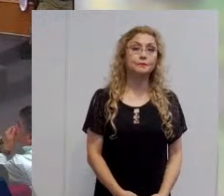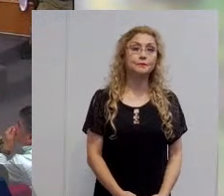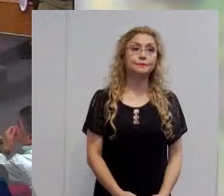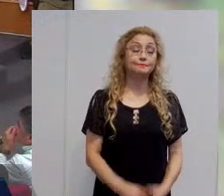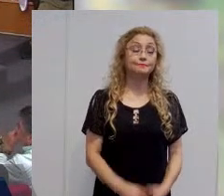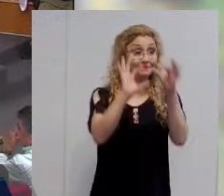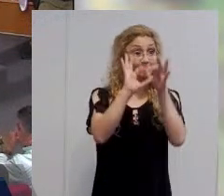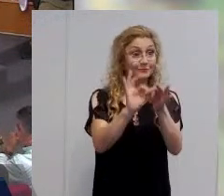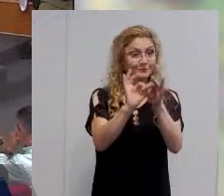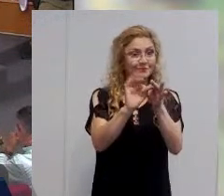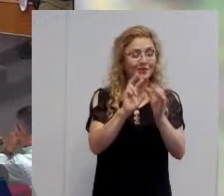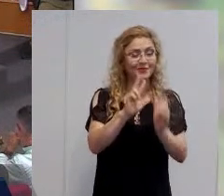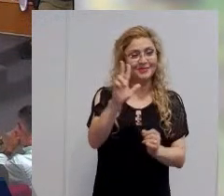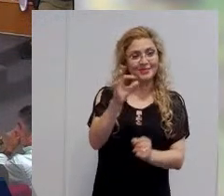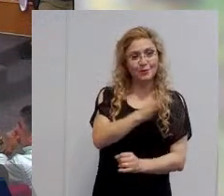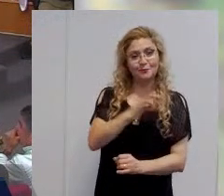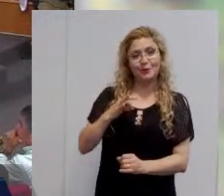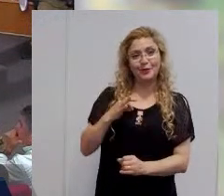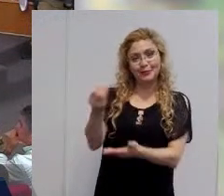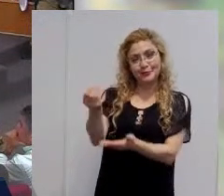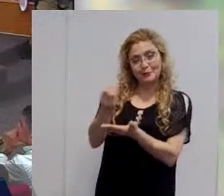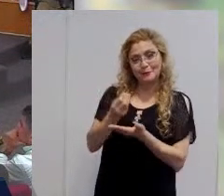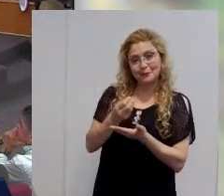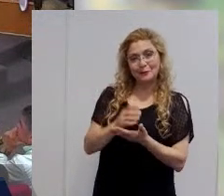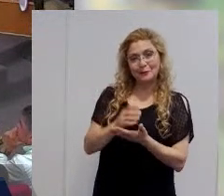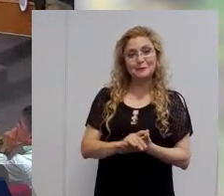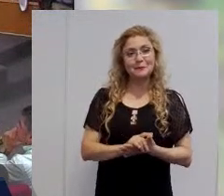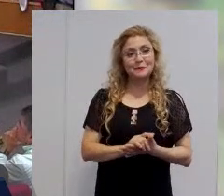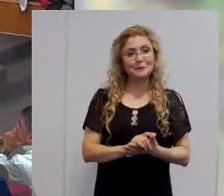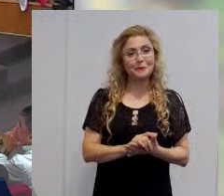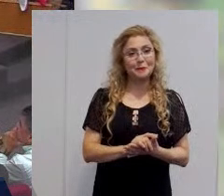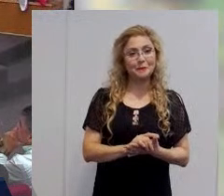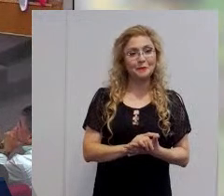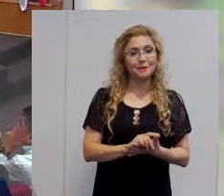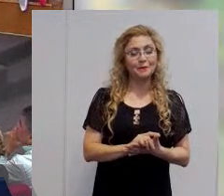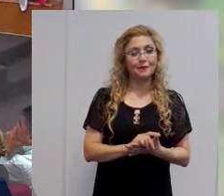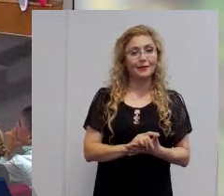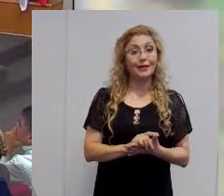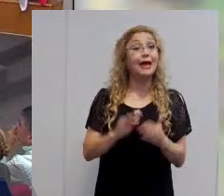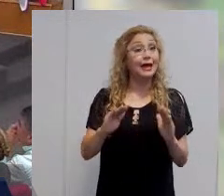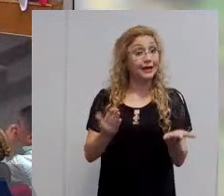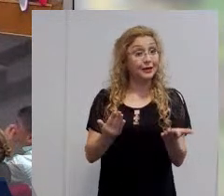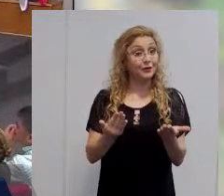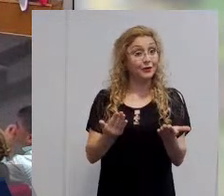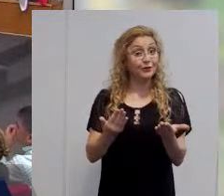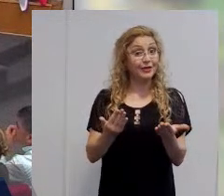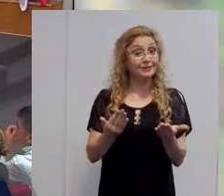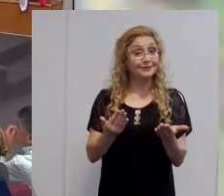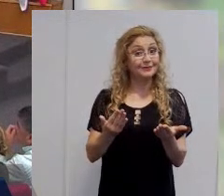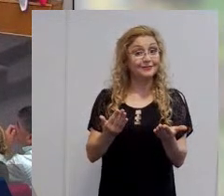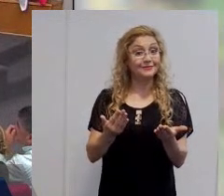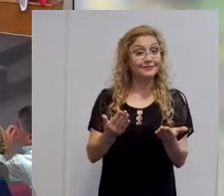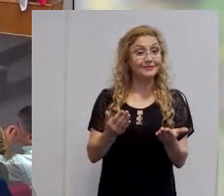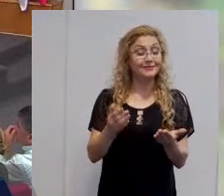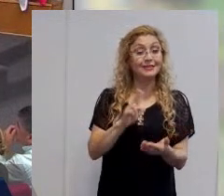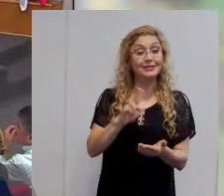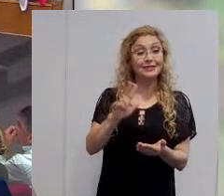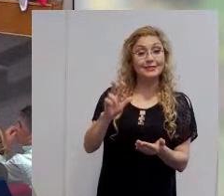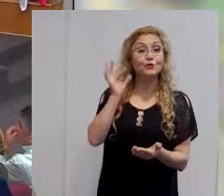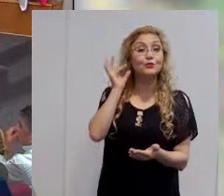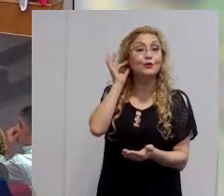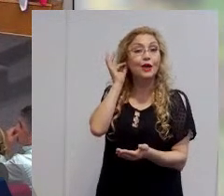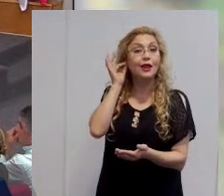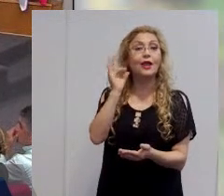Muchas gracias, señor ministro. Thank you, Minister, for your message. I now would like to